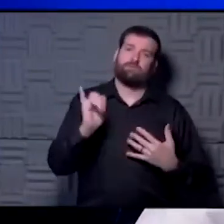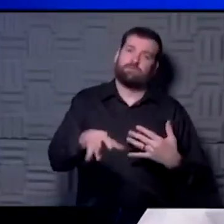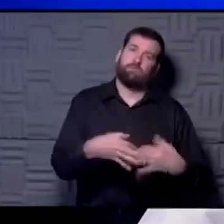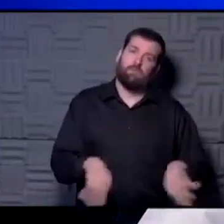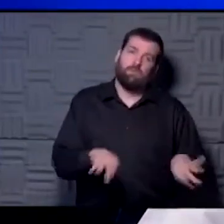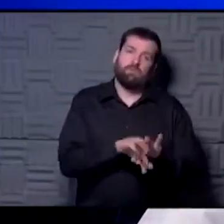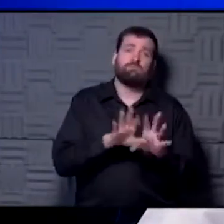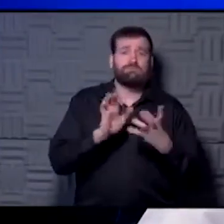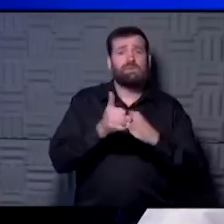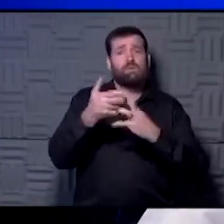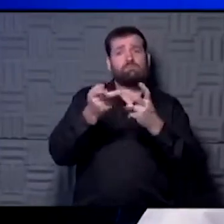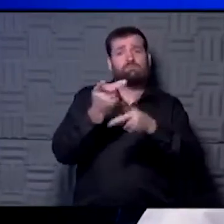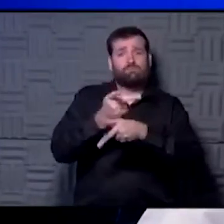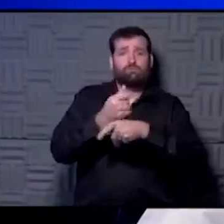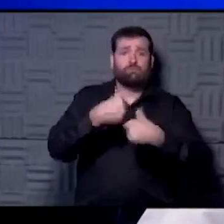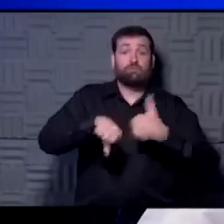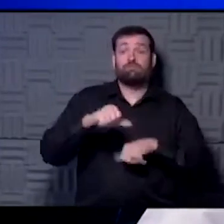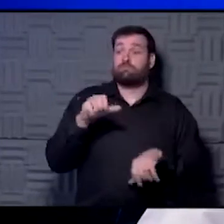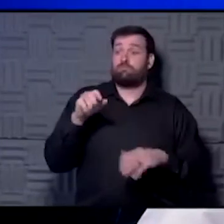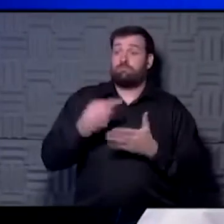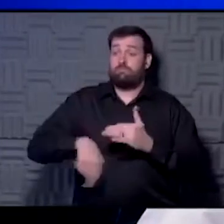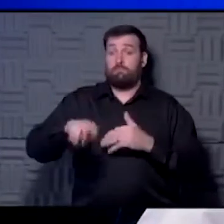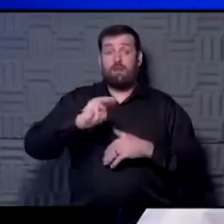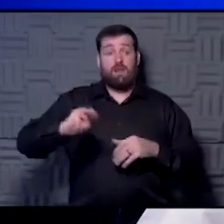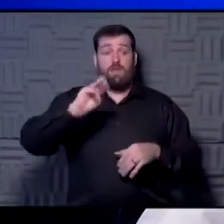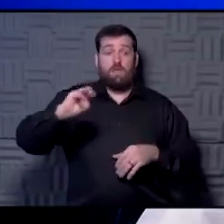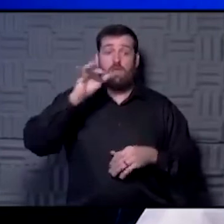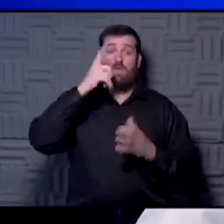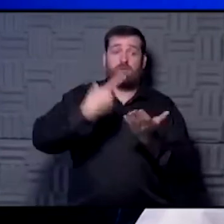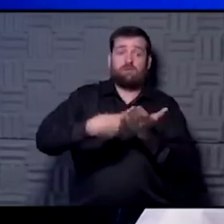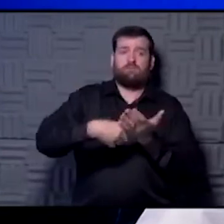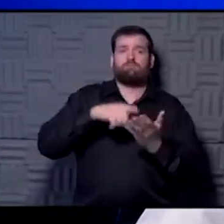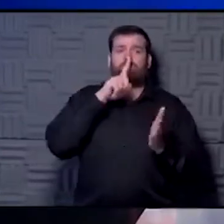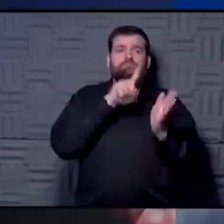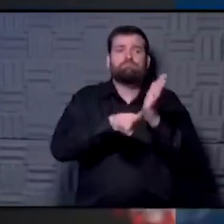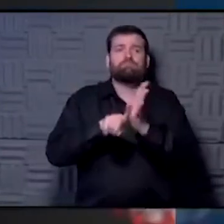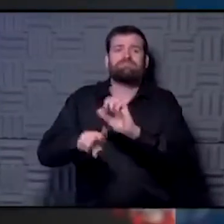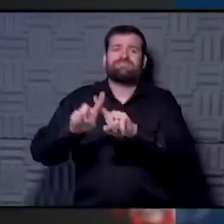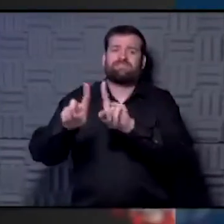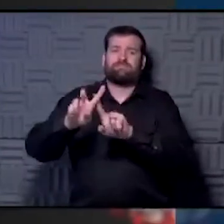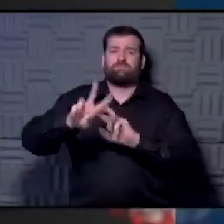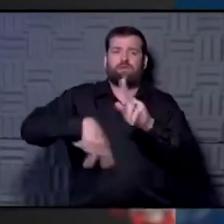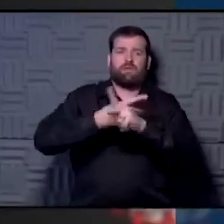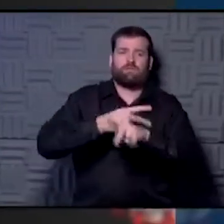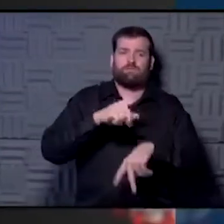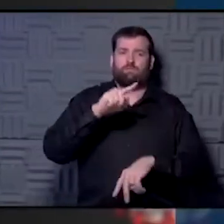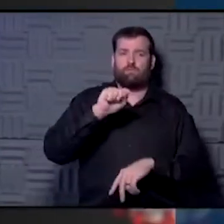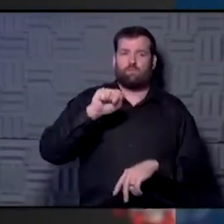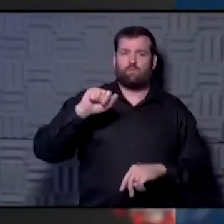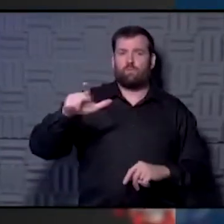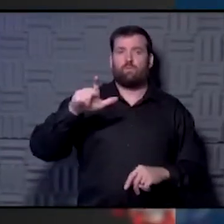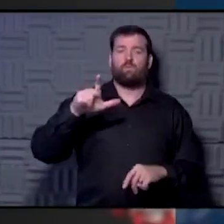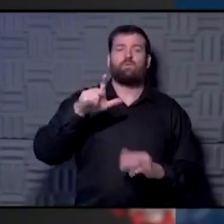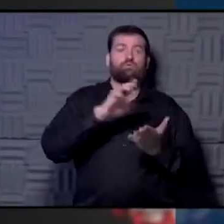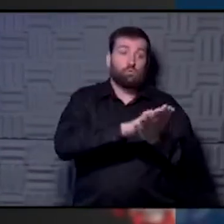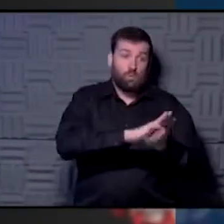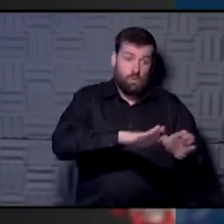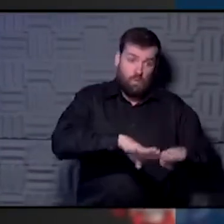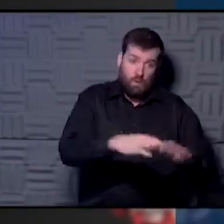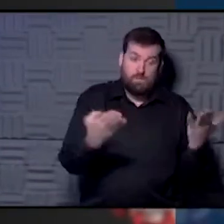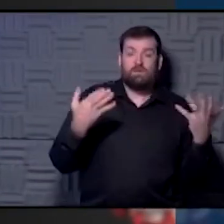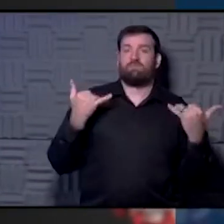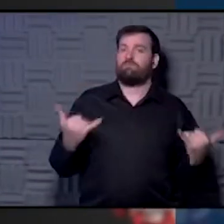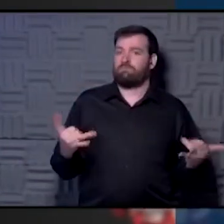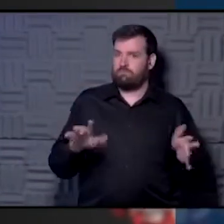that's how we take care of each other. Hey, Monday we're going to talk about looking at different types of tools to help us know about school openings, which are